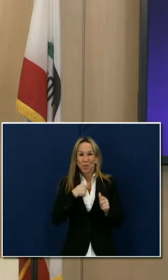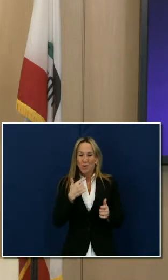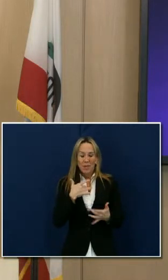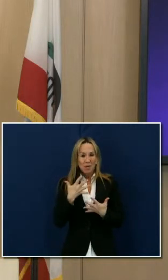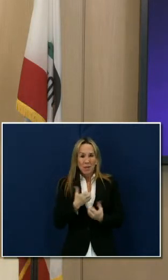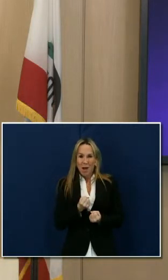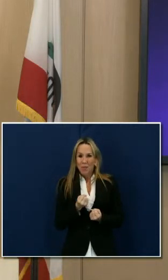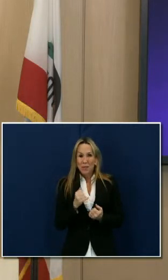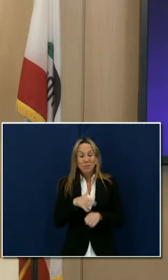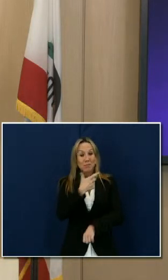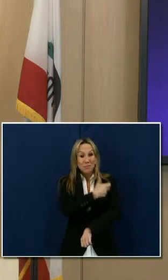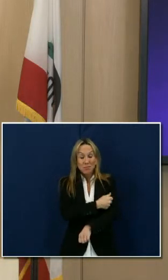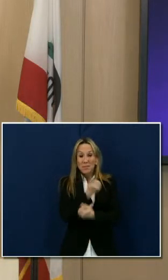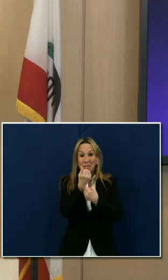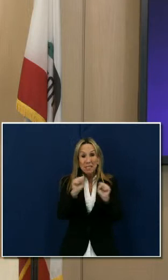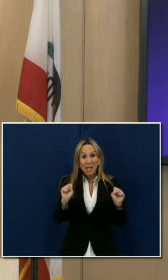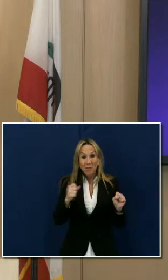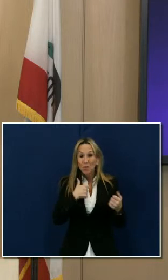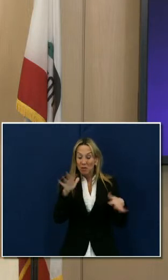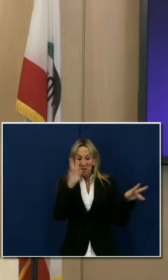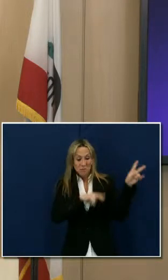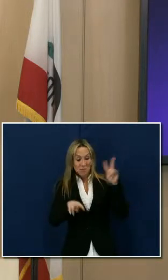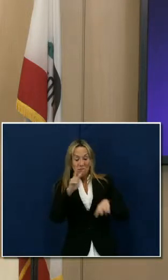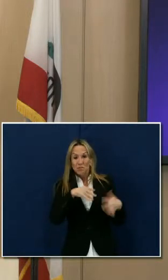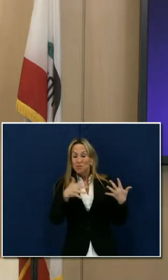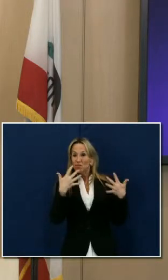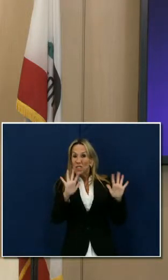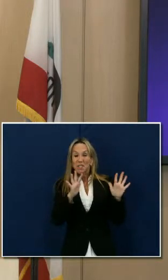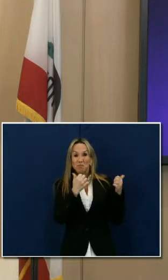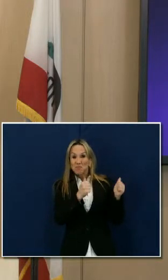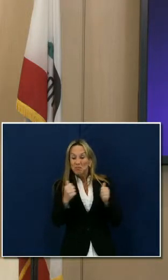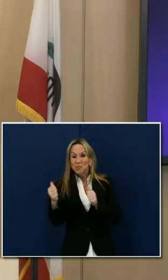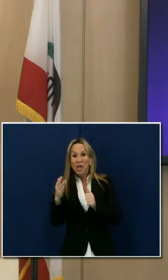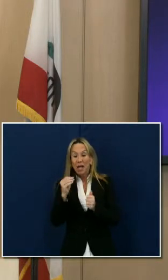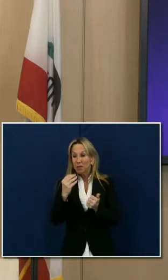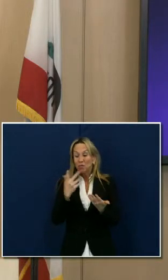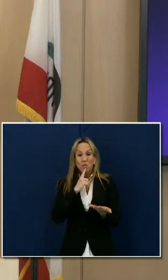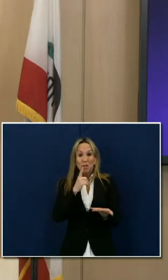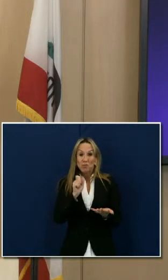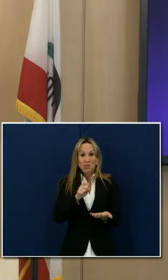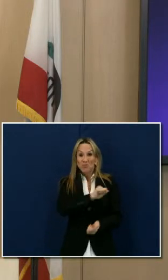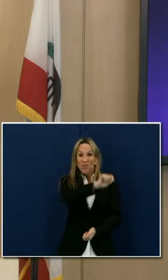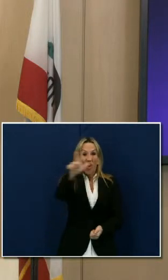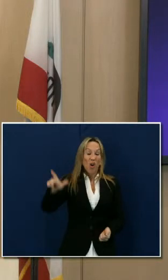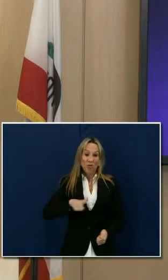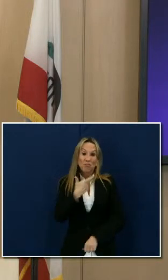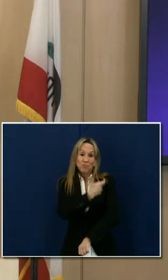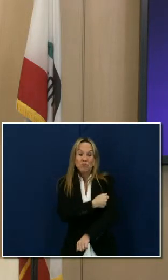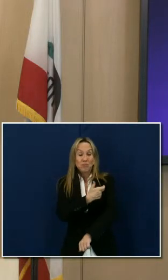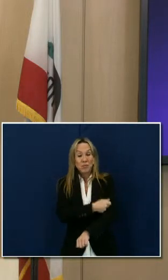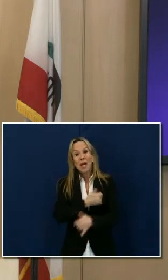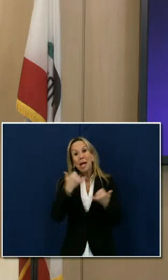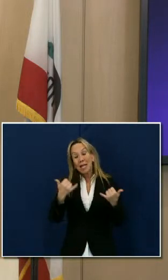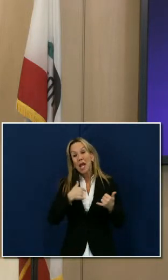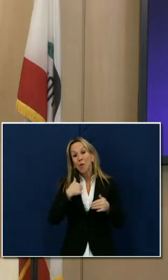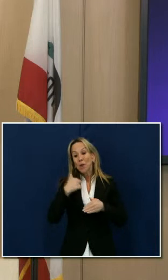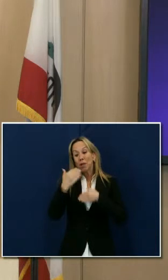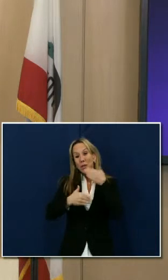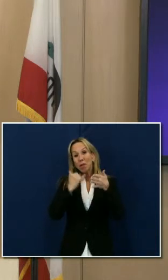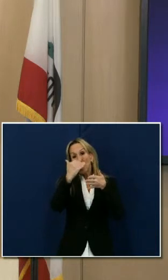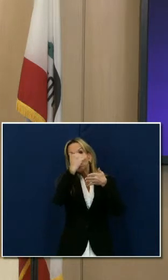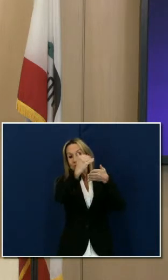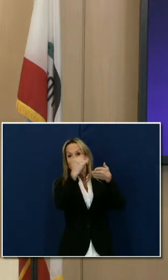is safe, that it has been reviewed, and that it is something that every member of the community should take. And as we work our way through the vaccine distribution